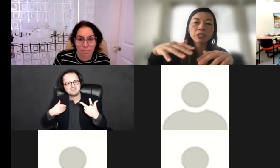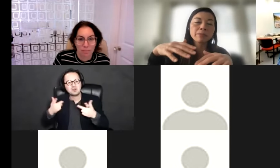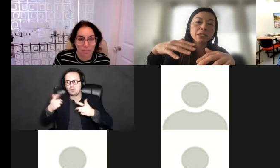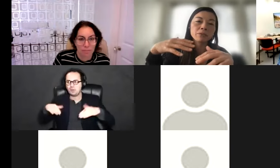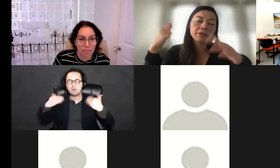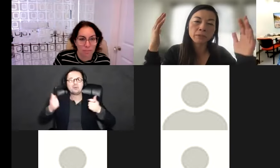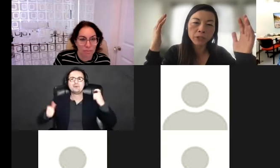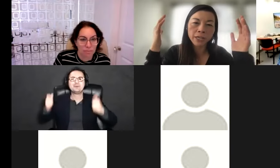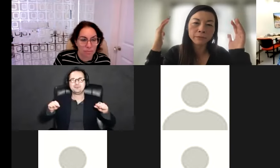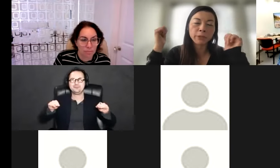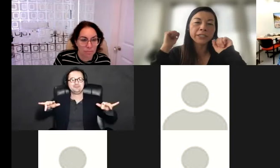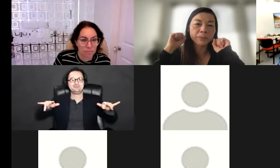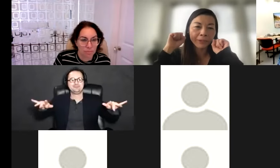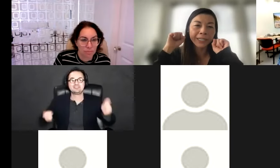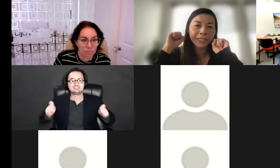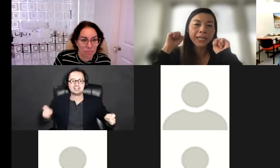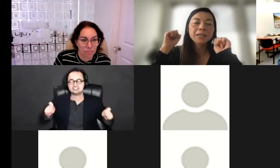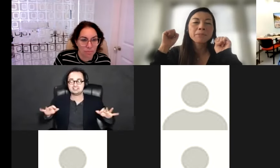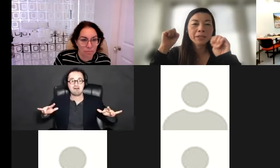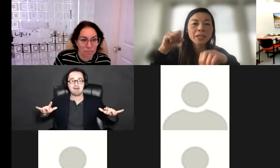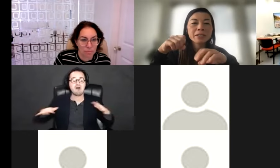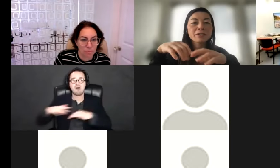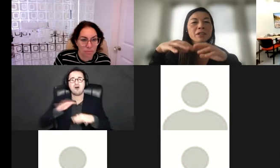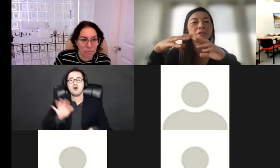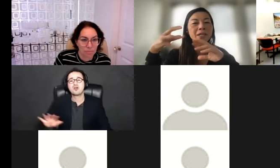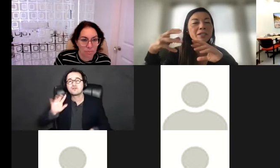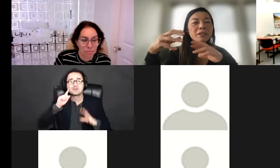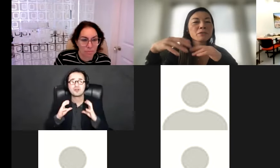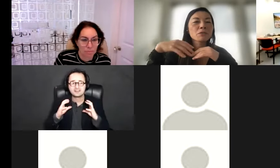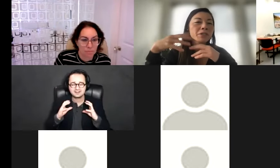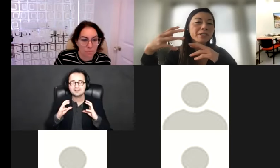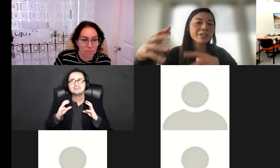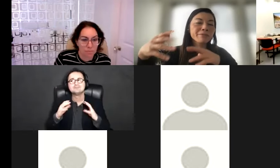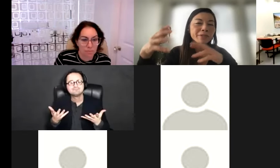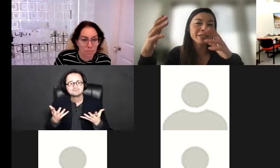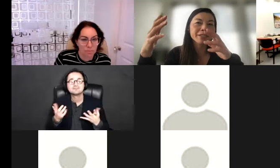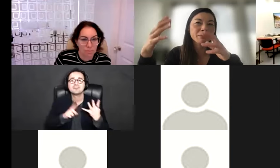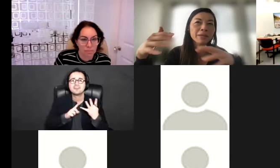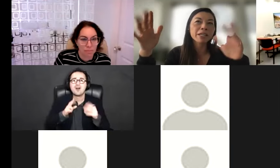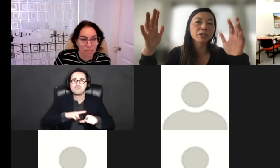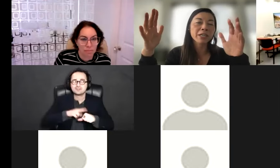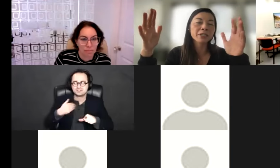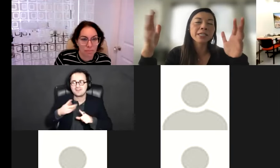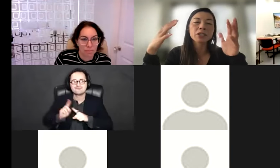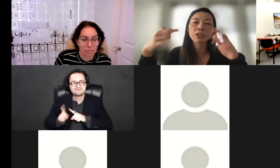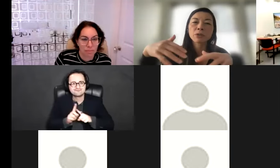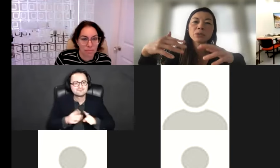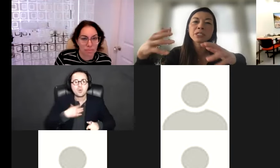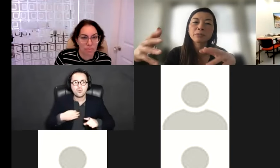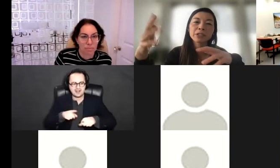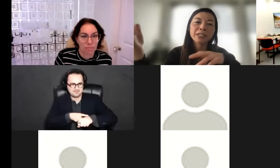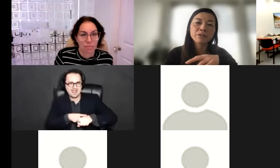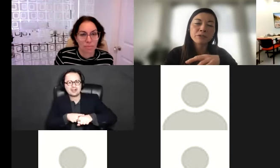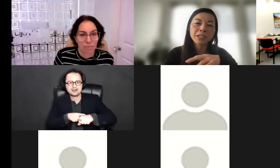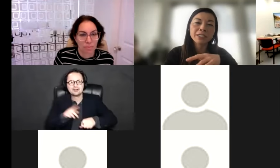that seems to be sort of almost everywhere in the brain. But then, so then of course, these different white matter tracts that